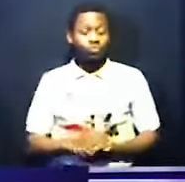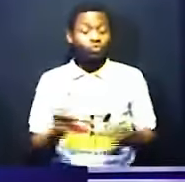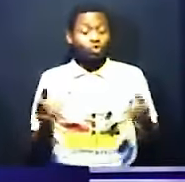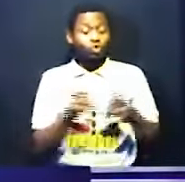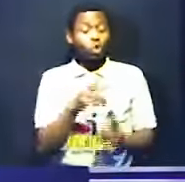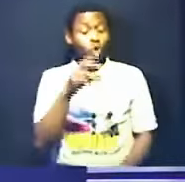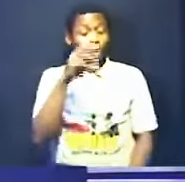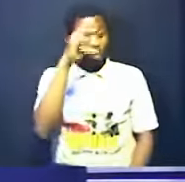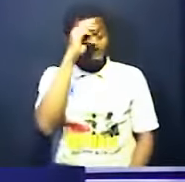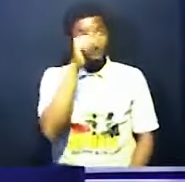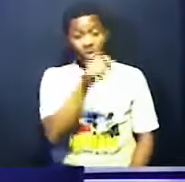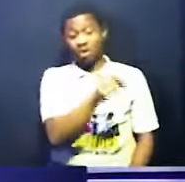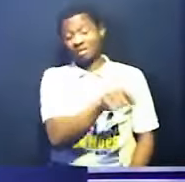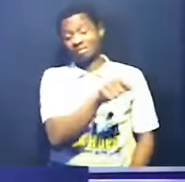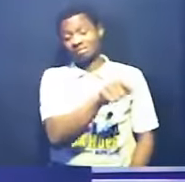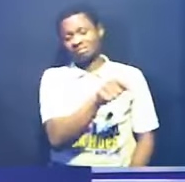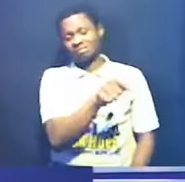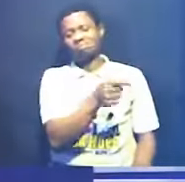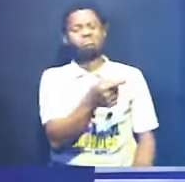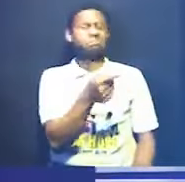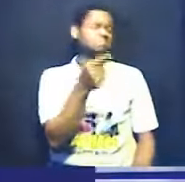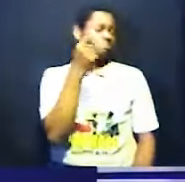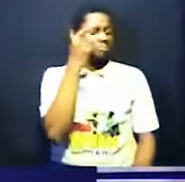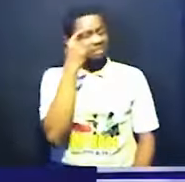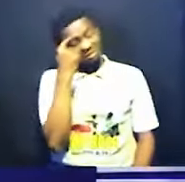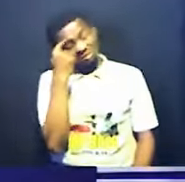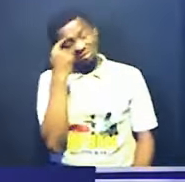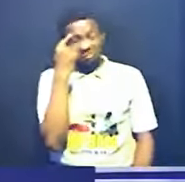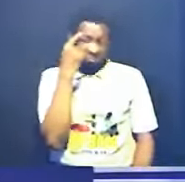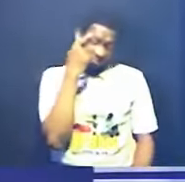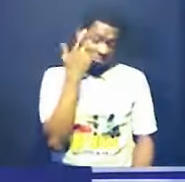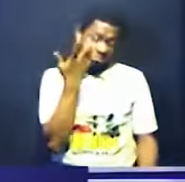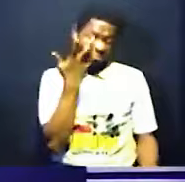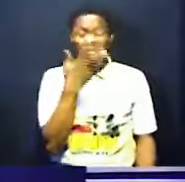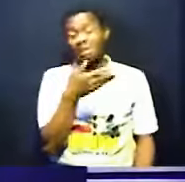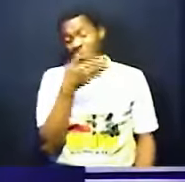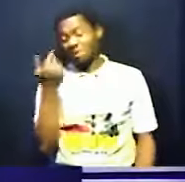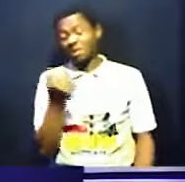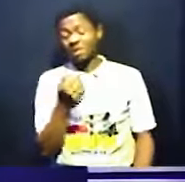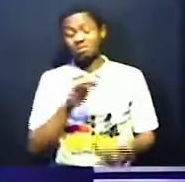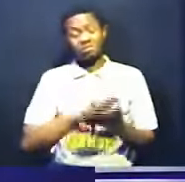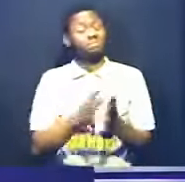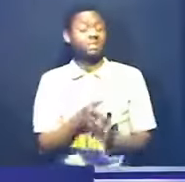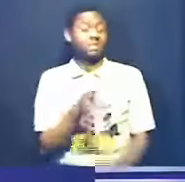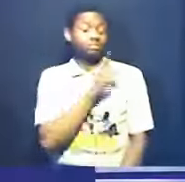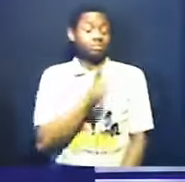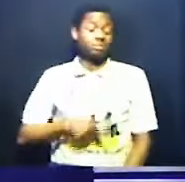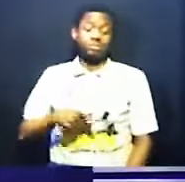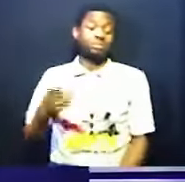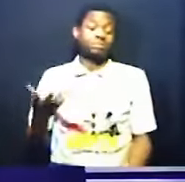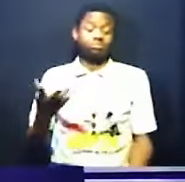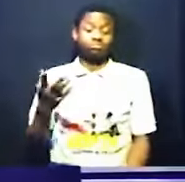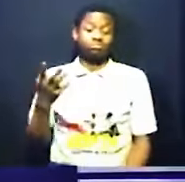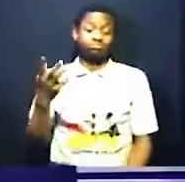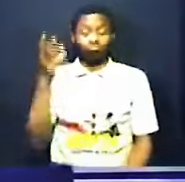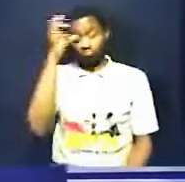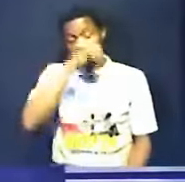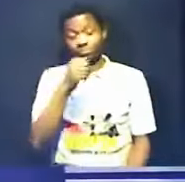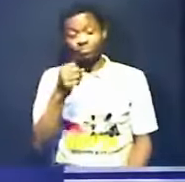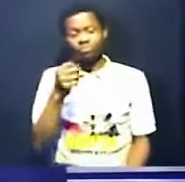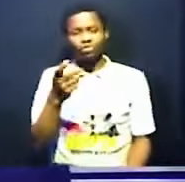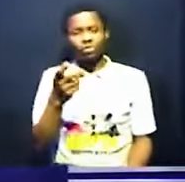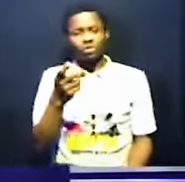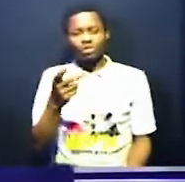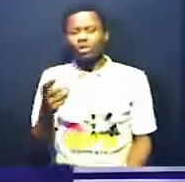Adonijah assumed he would succeed the father, even though he knew that David has said to his younger